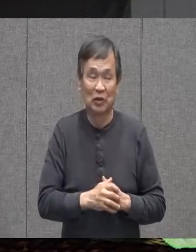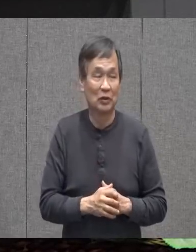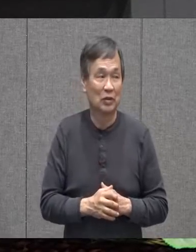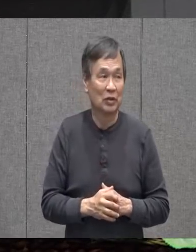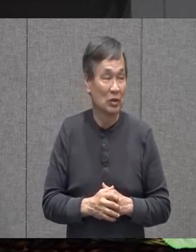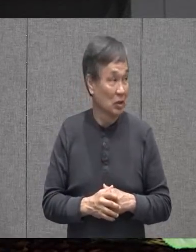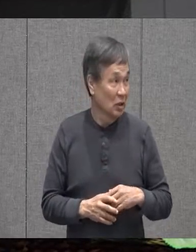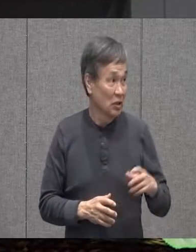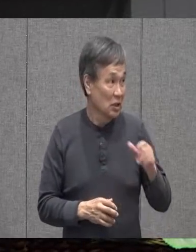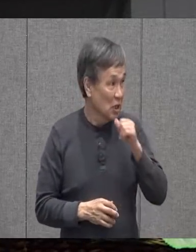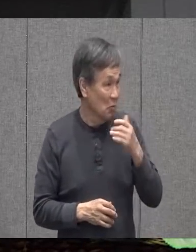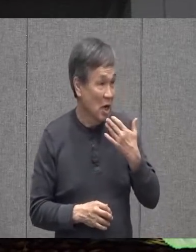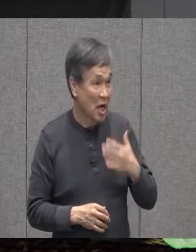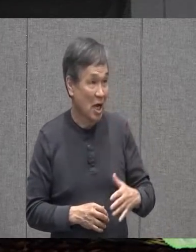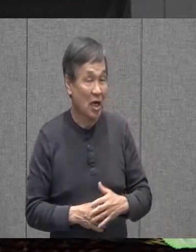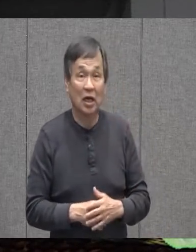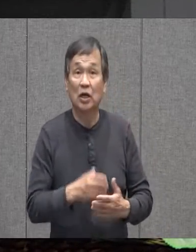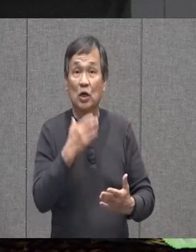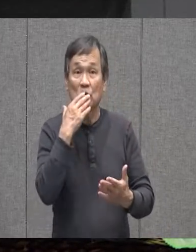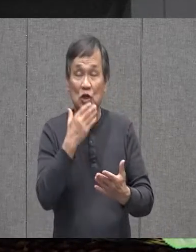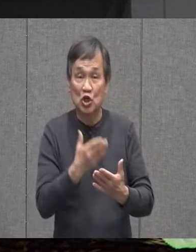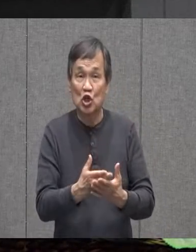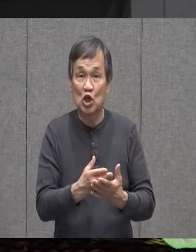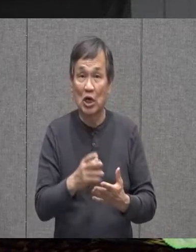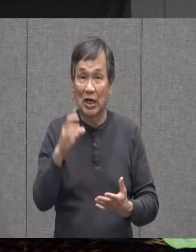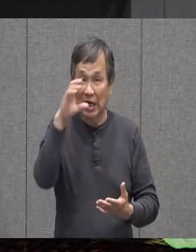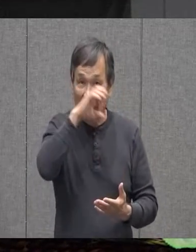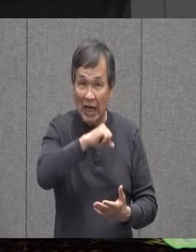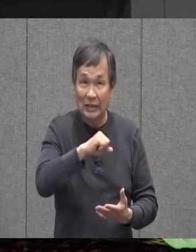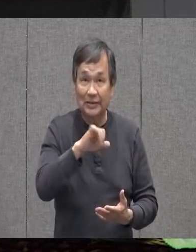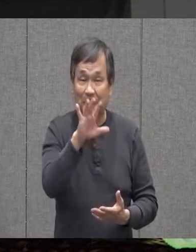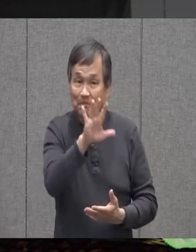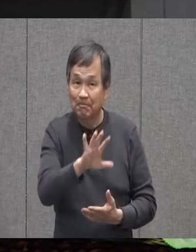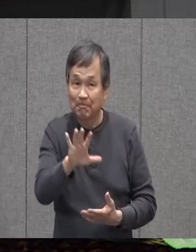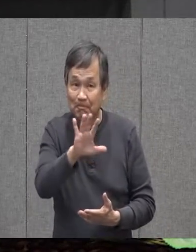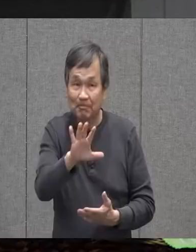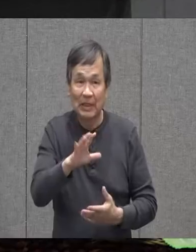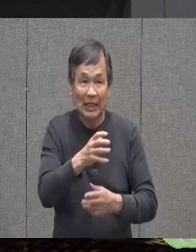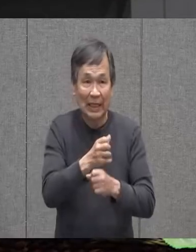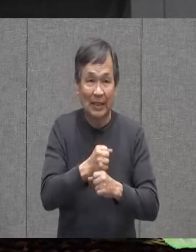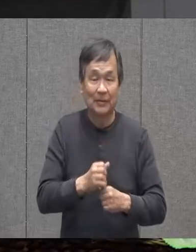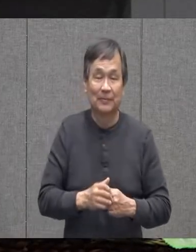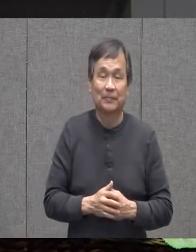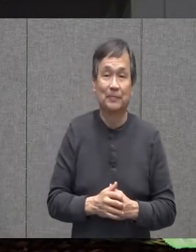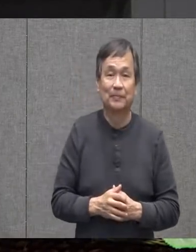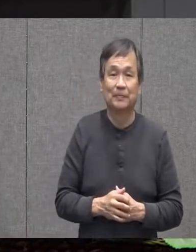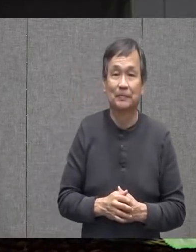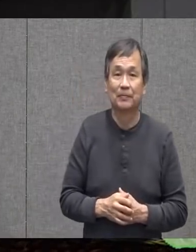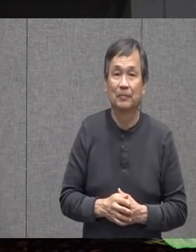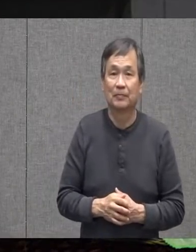He was pretty close. That was a good estimate and a good strategy for getting it.